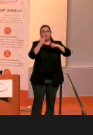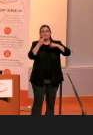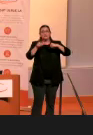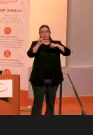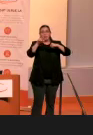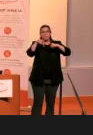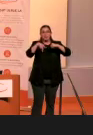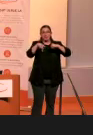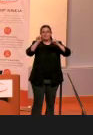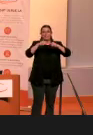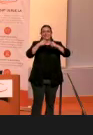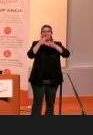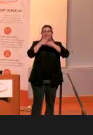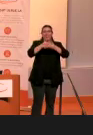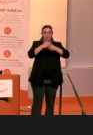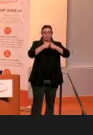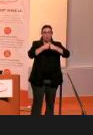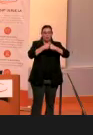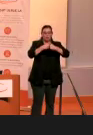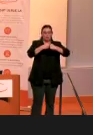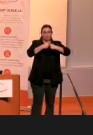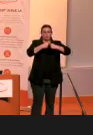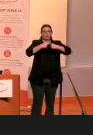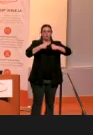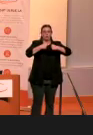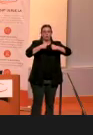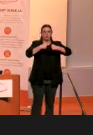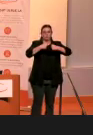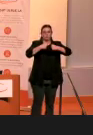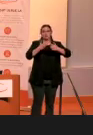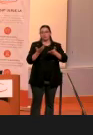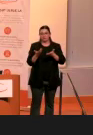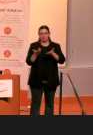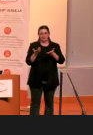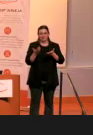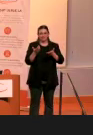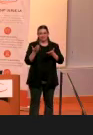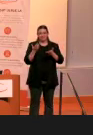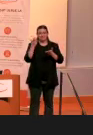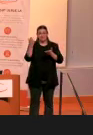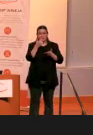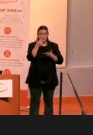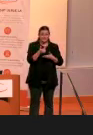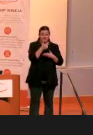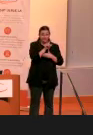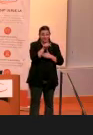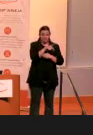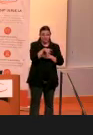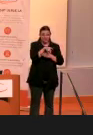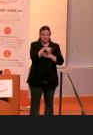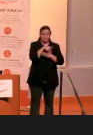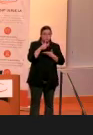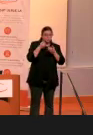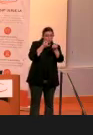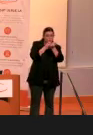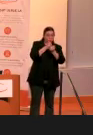aspect that may well be anti-inflammatory. So in addition to the GLPs acting on the vascular system,